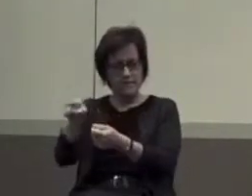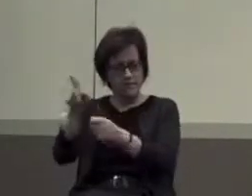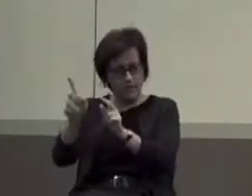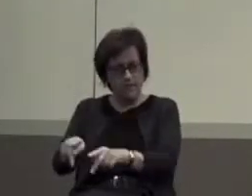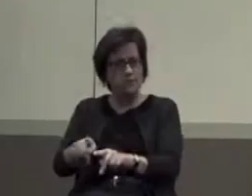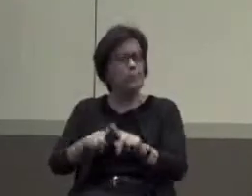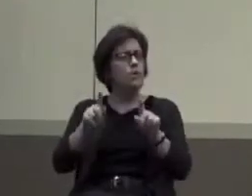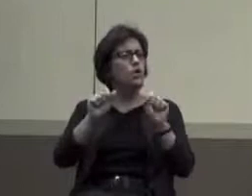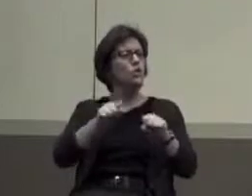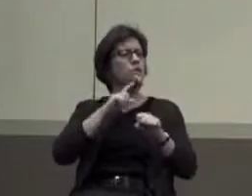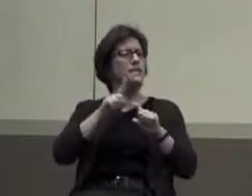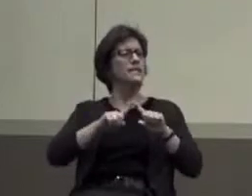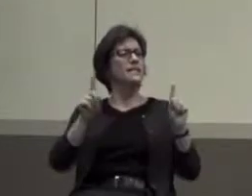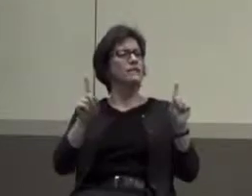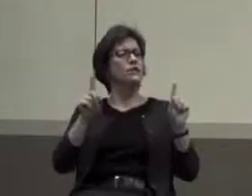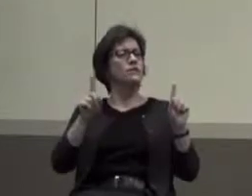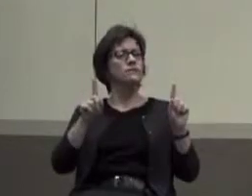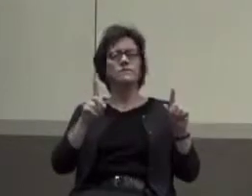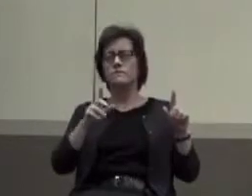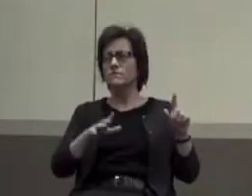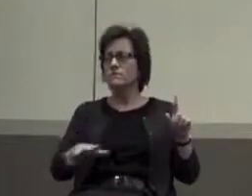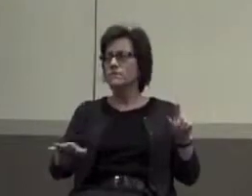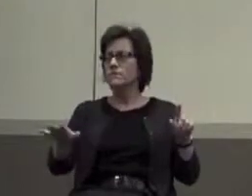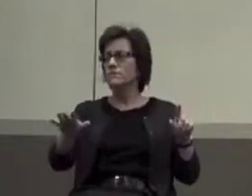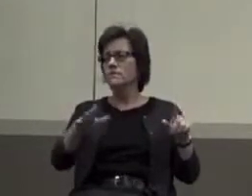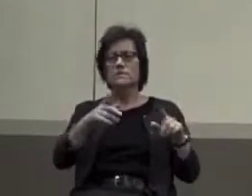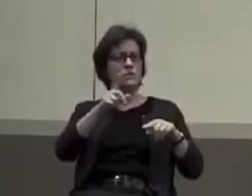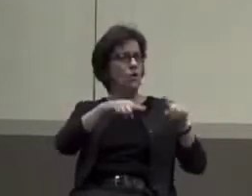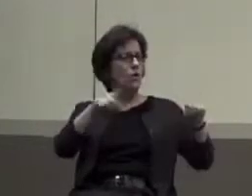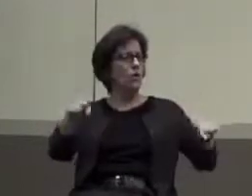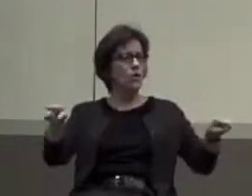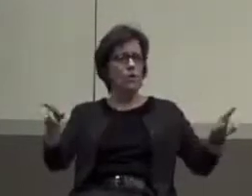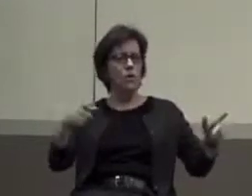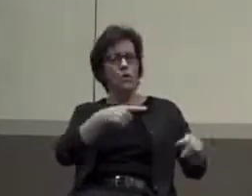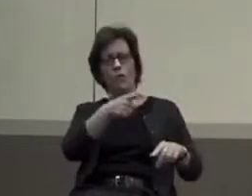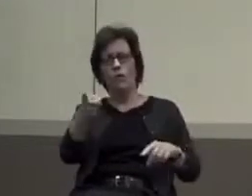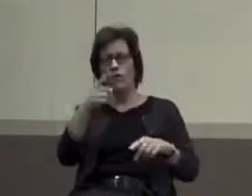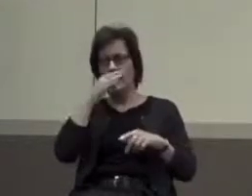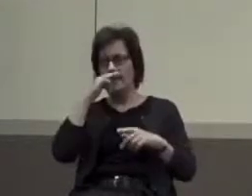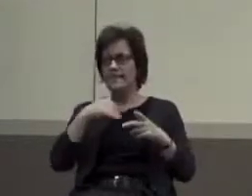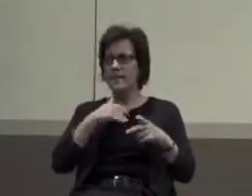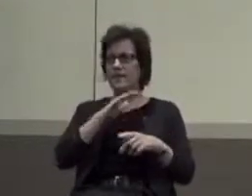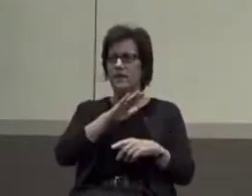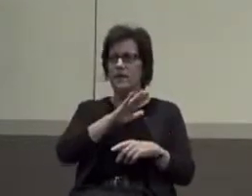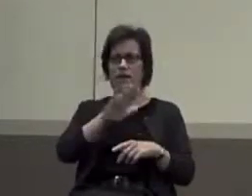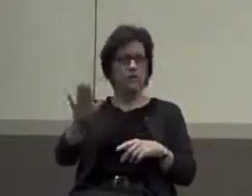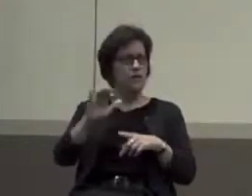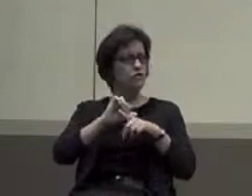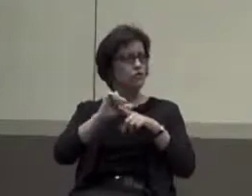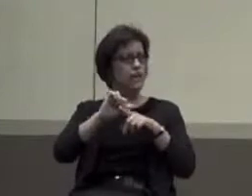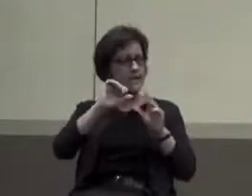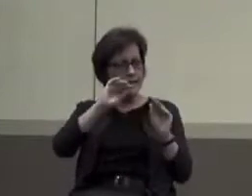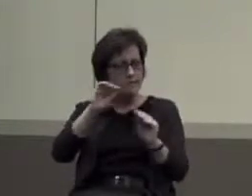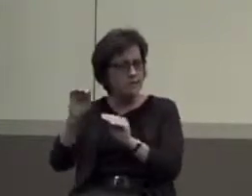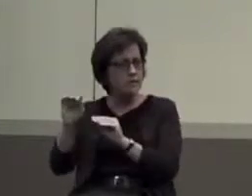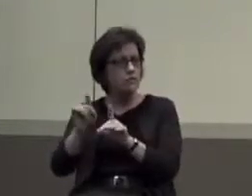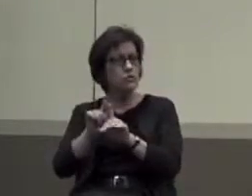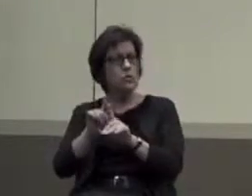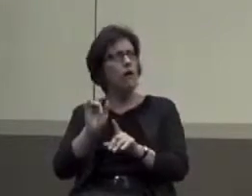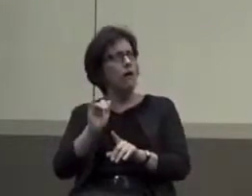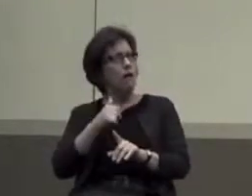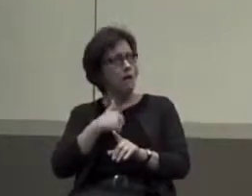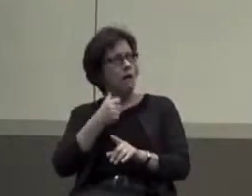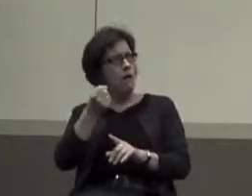different, all you know. So the kids they're trained too. So it's the adults and the kids throughout the year being